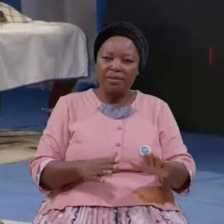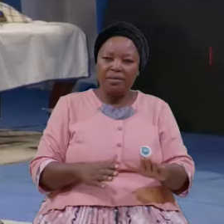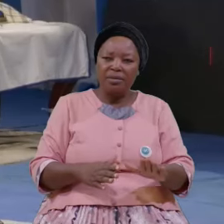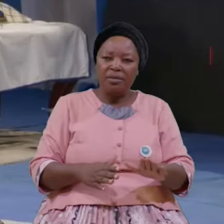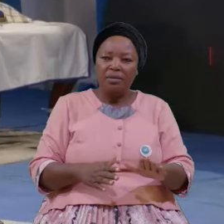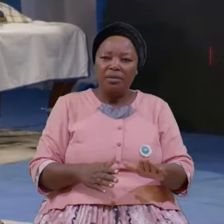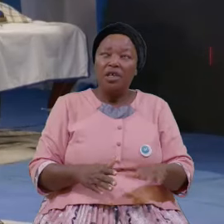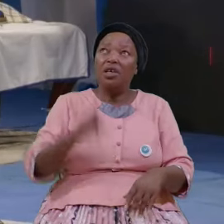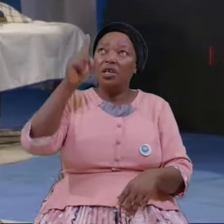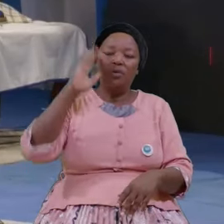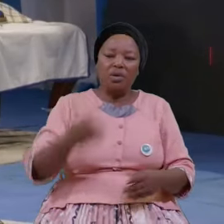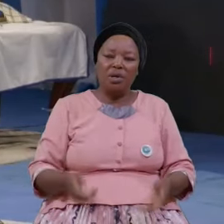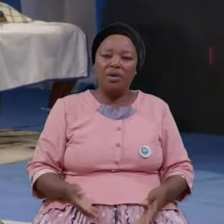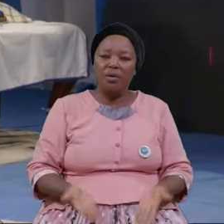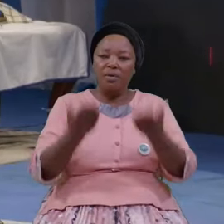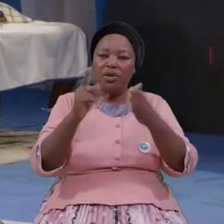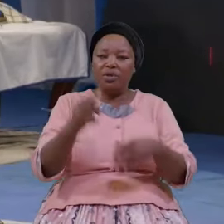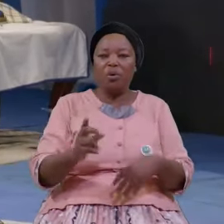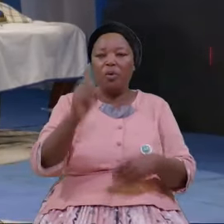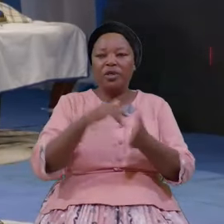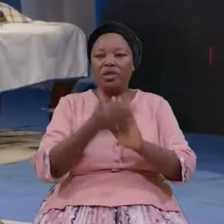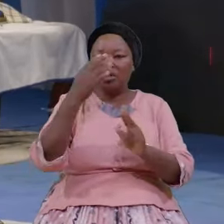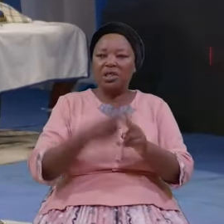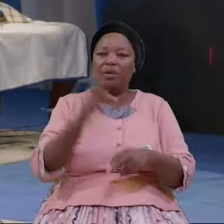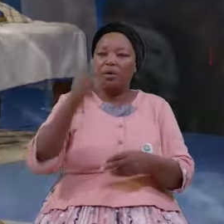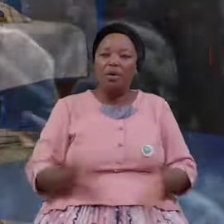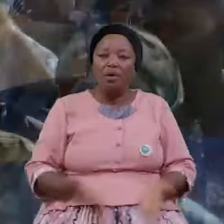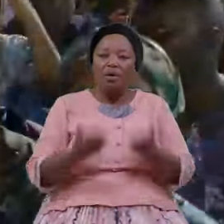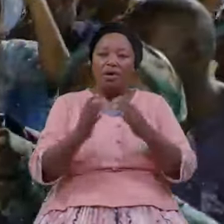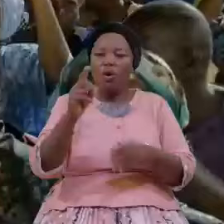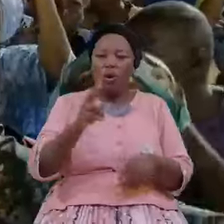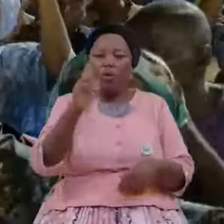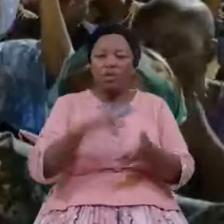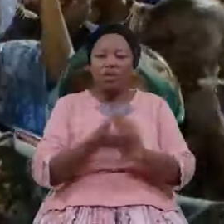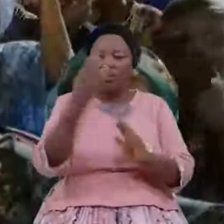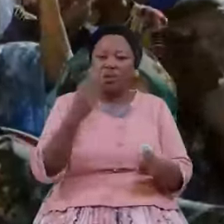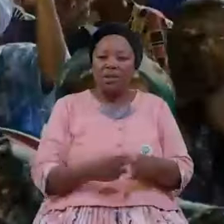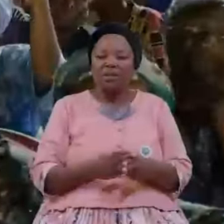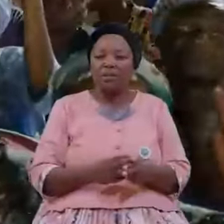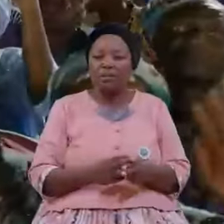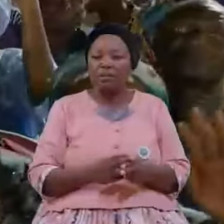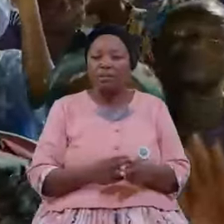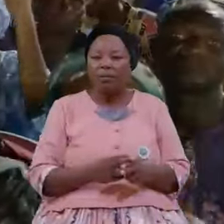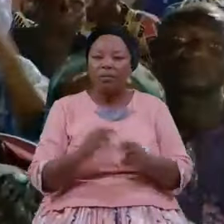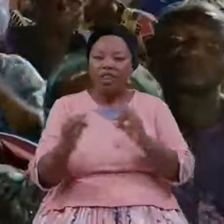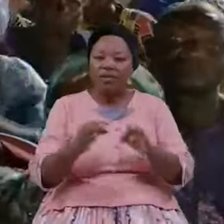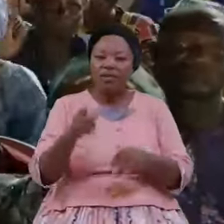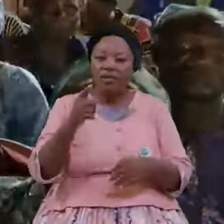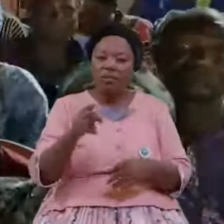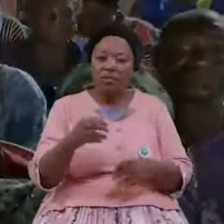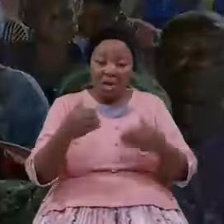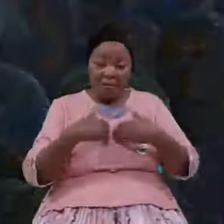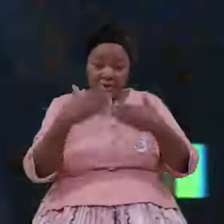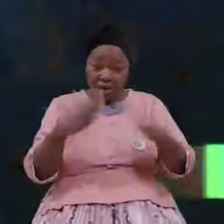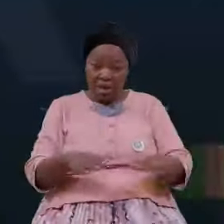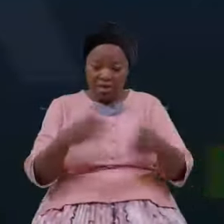up. I said, if you raise, he'll raise you up. If you are died to life, what I